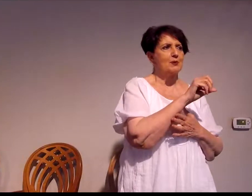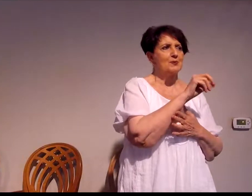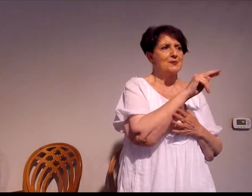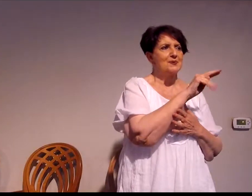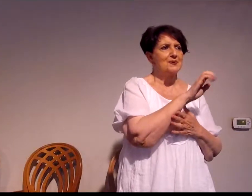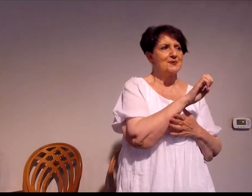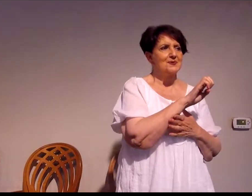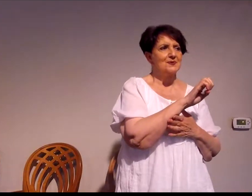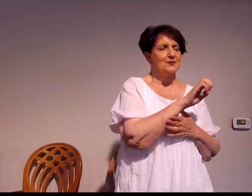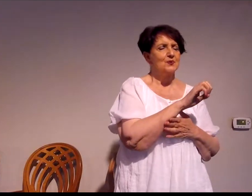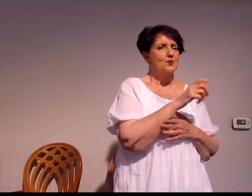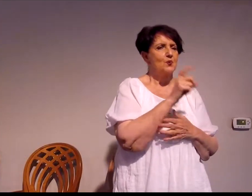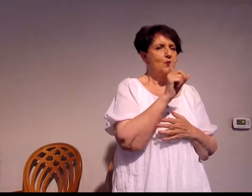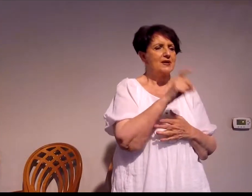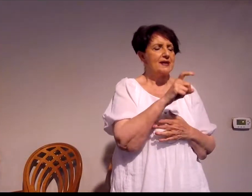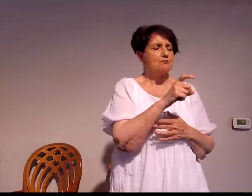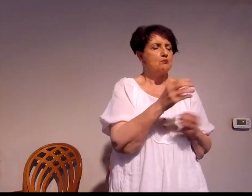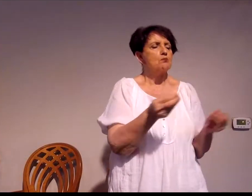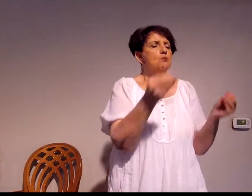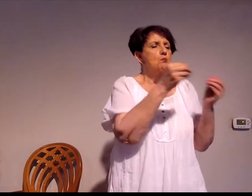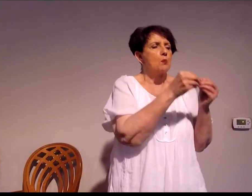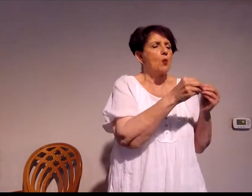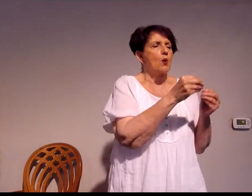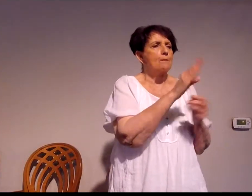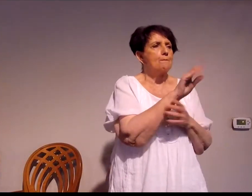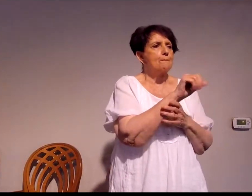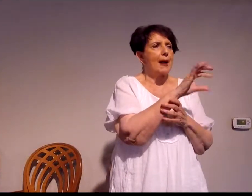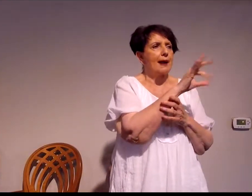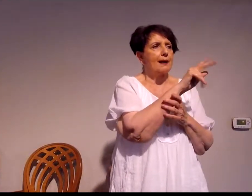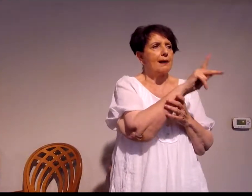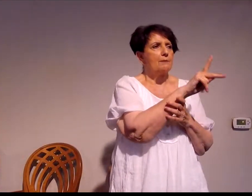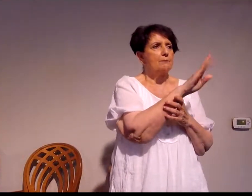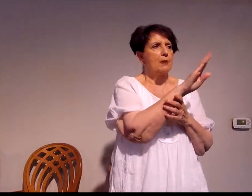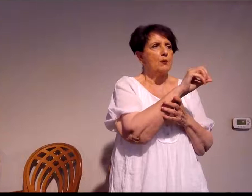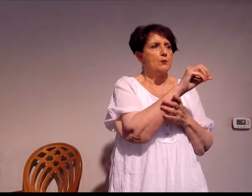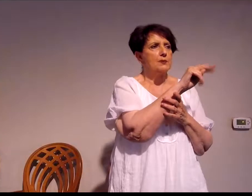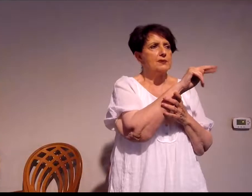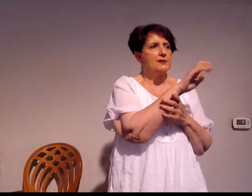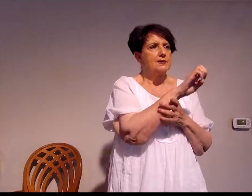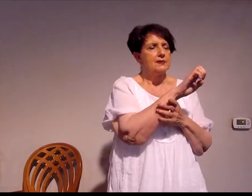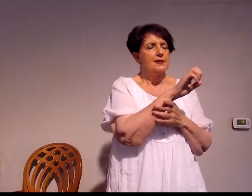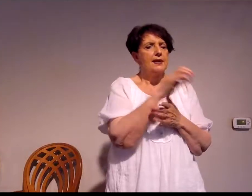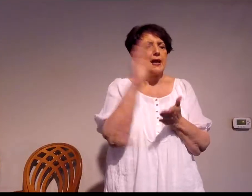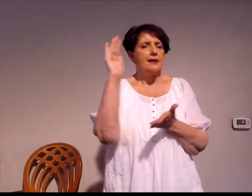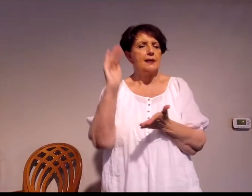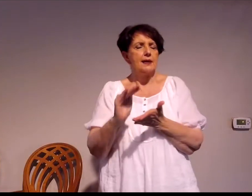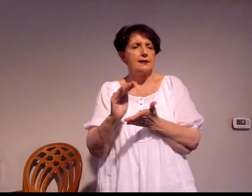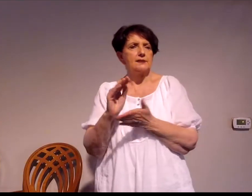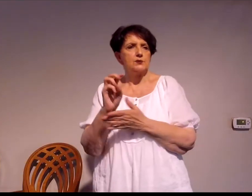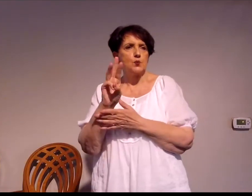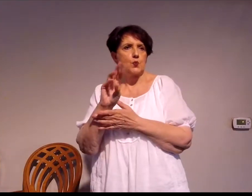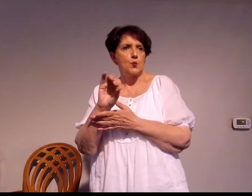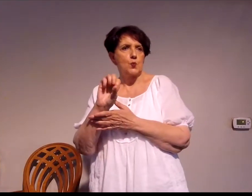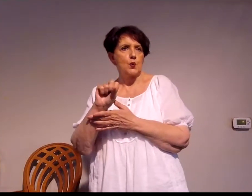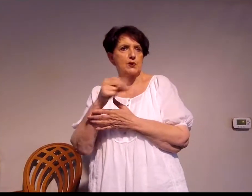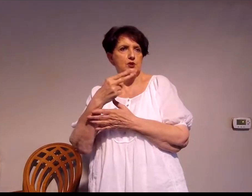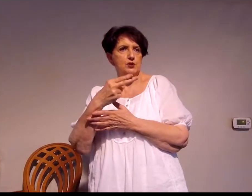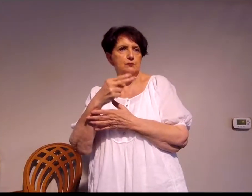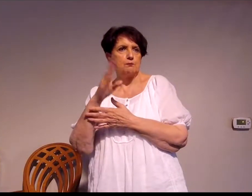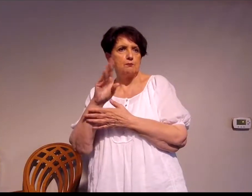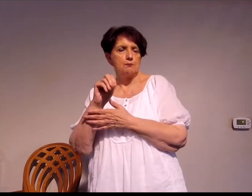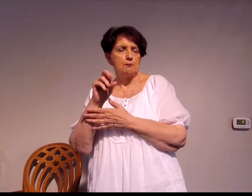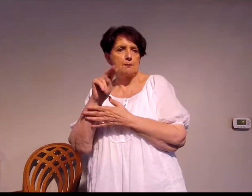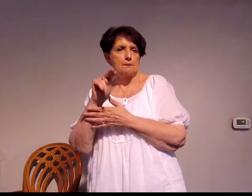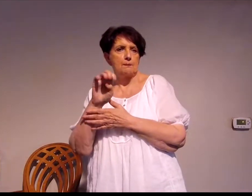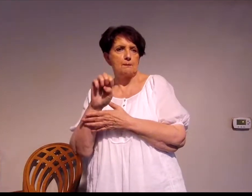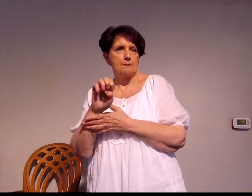We all need more backbone and less wishbone. So he says that there is something which waits only our